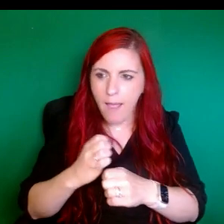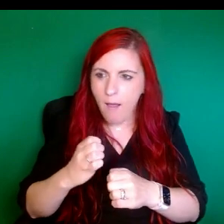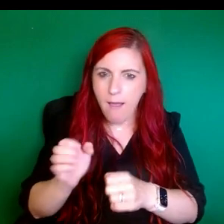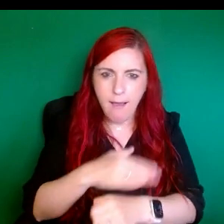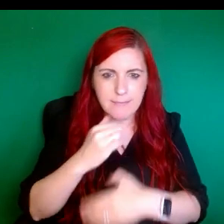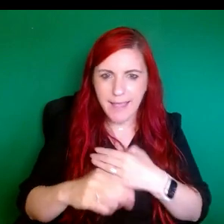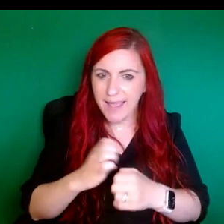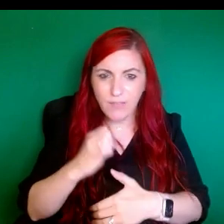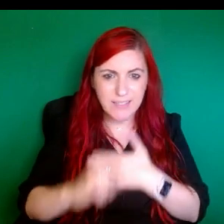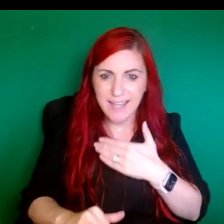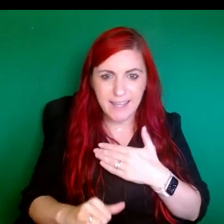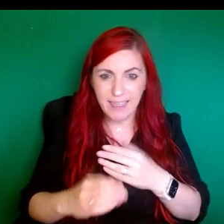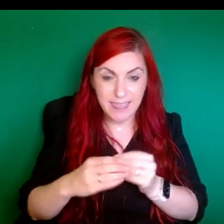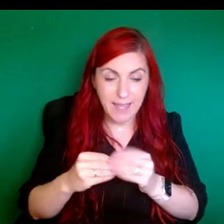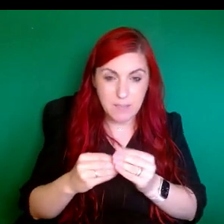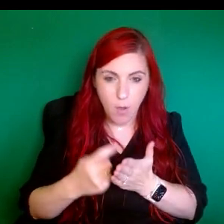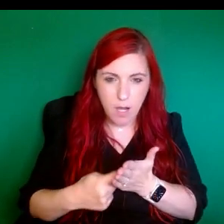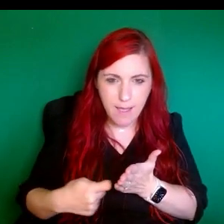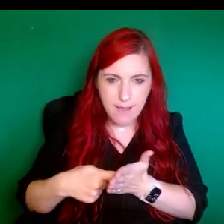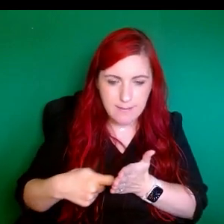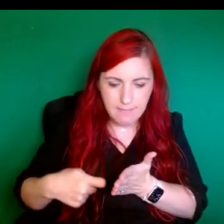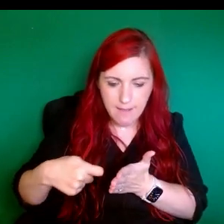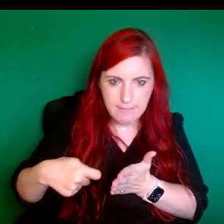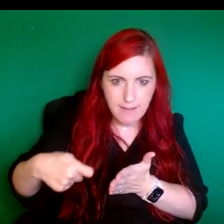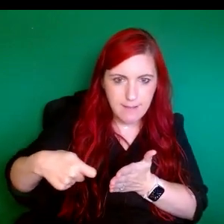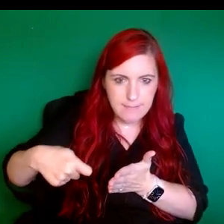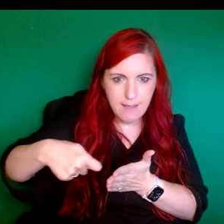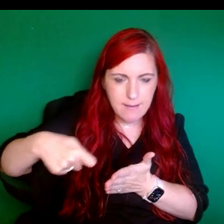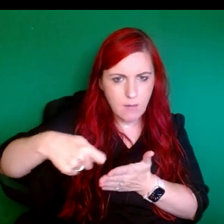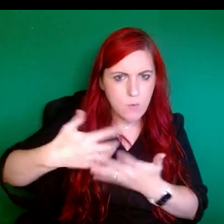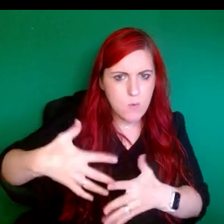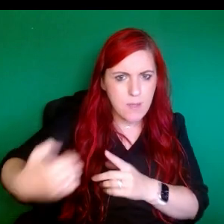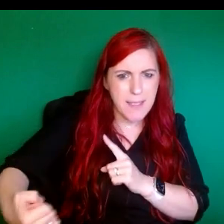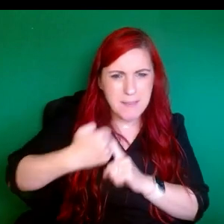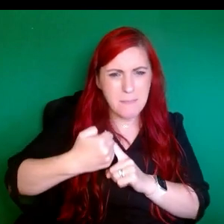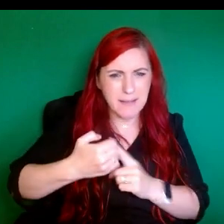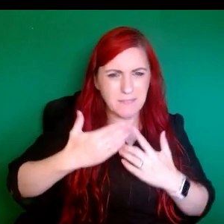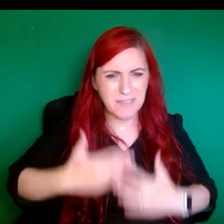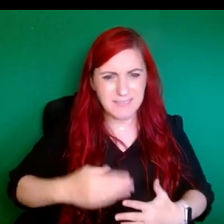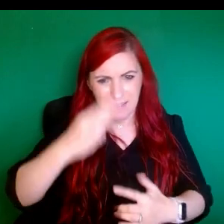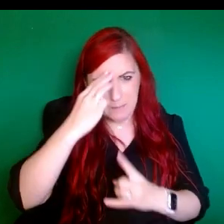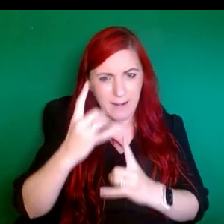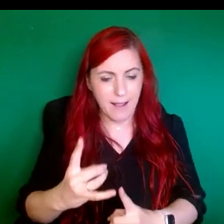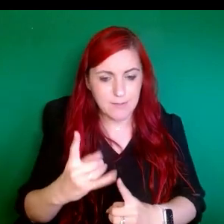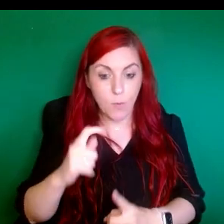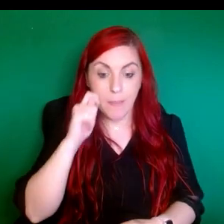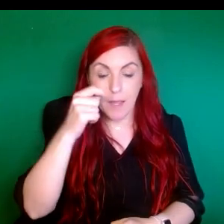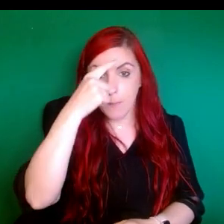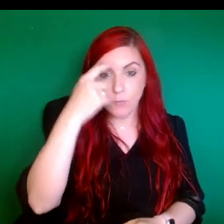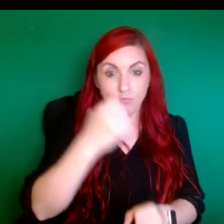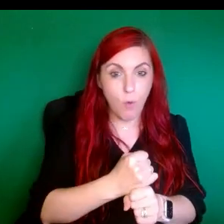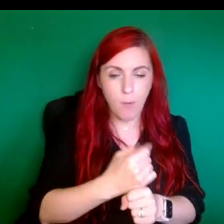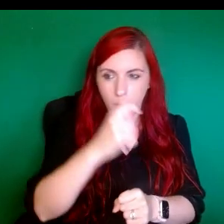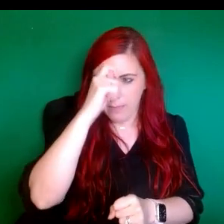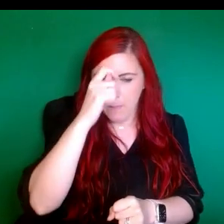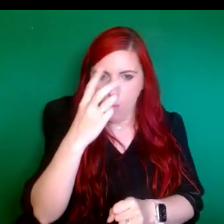traumas. So these are all day, every day things that can have a huge impact on somebody's physical and mental health. So when we